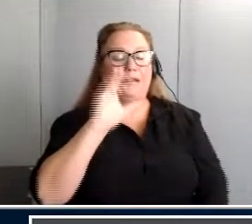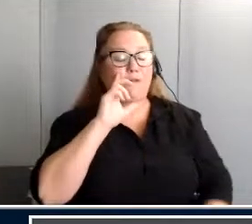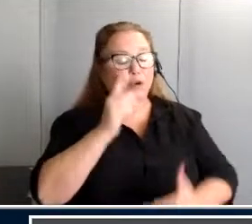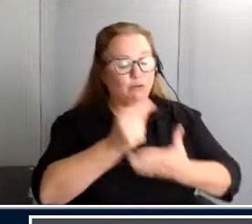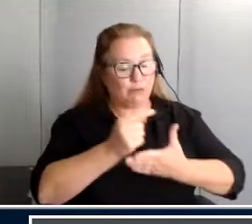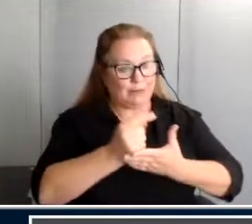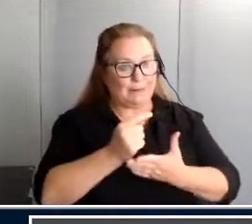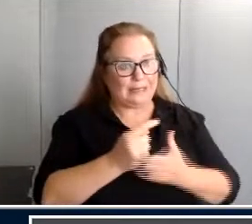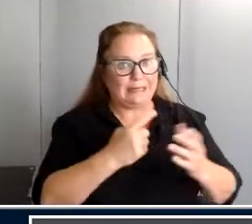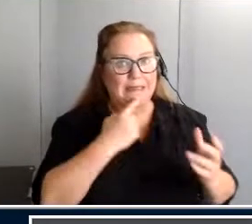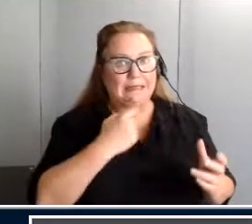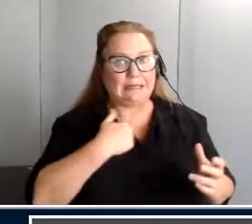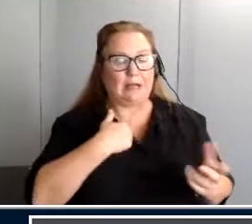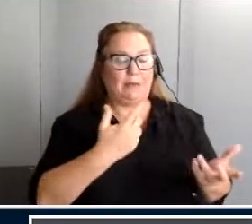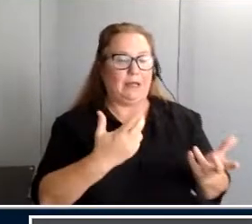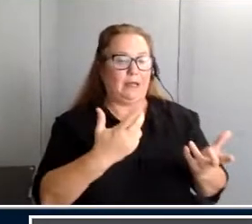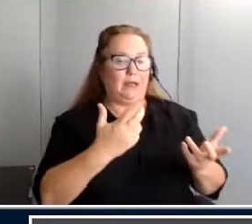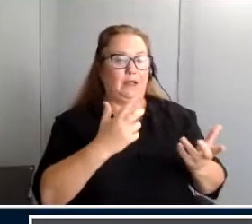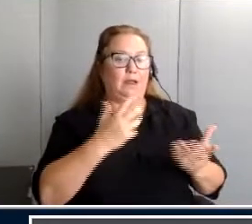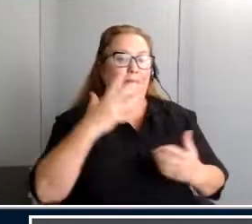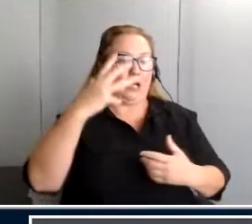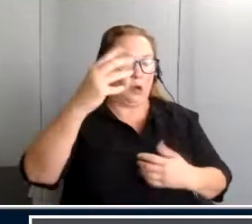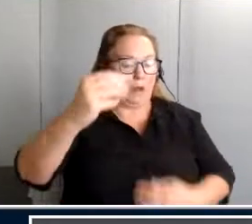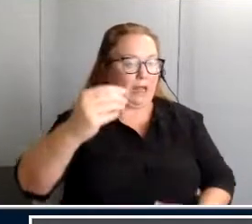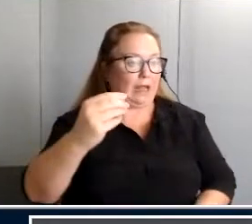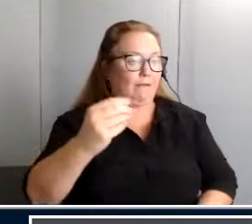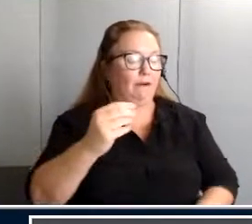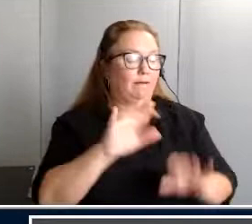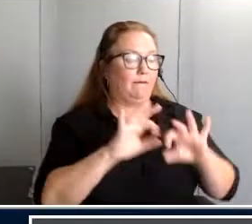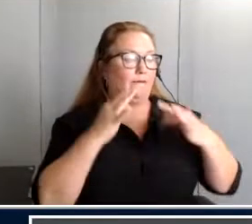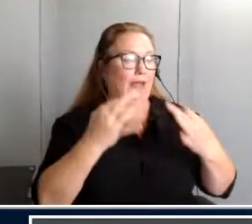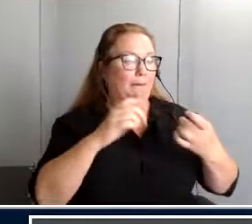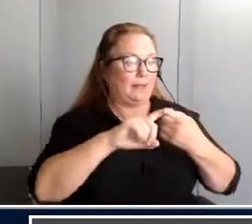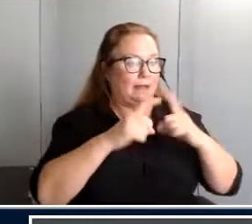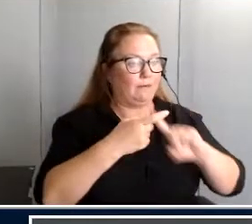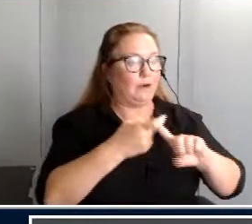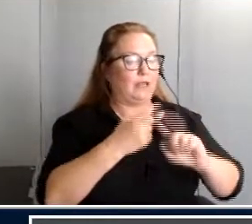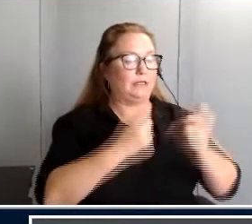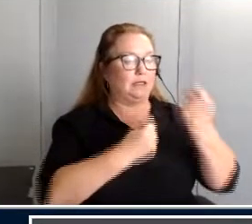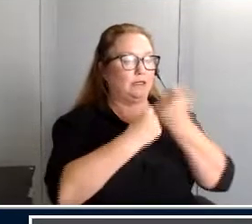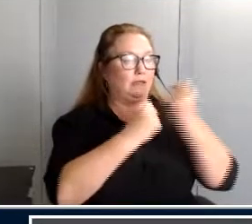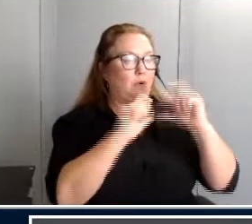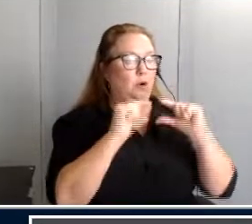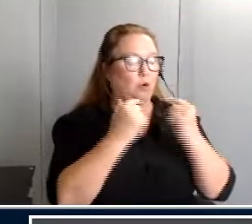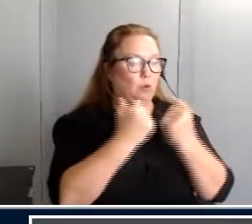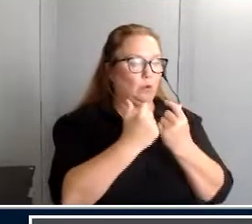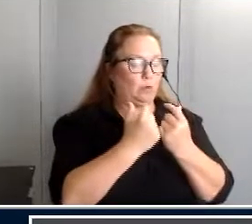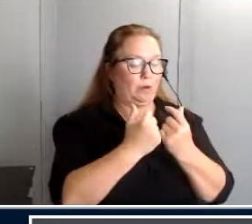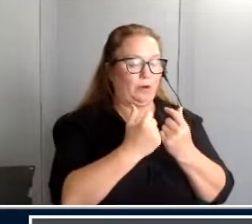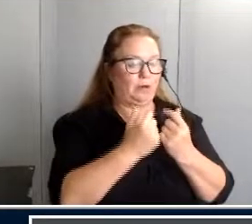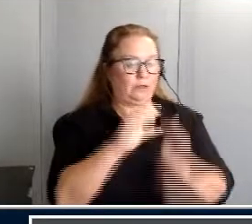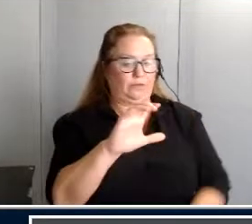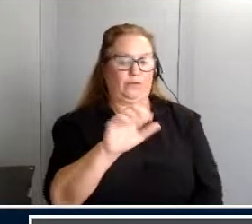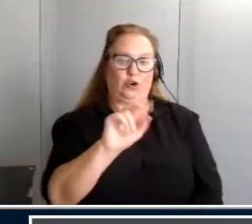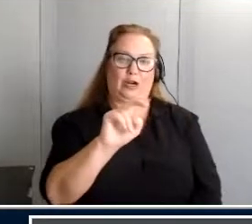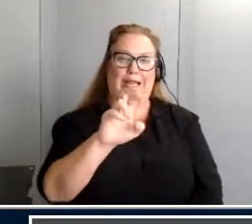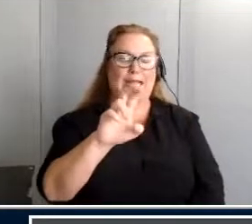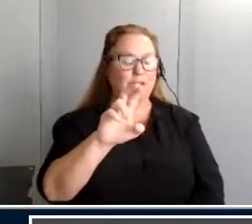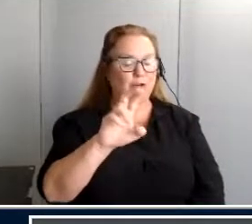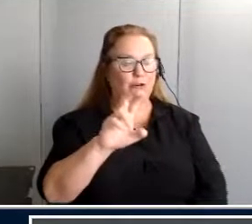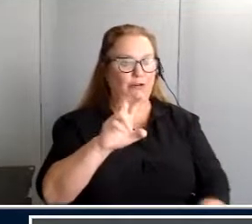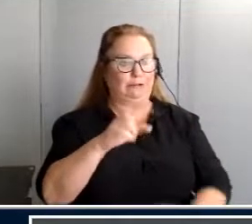to add travel, being away from family, friends, your support group during a cancer diagnosis. What was that like for